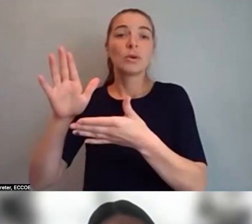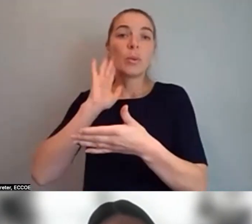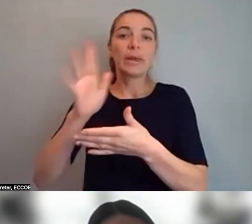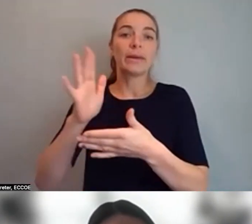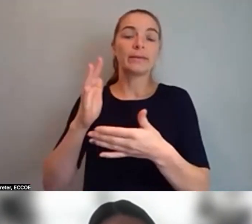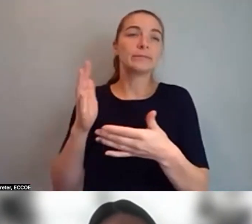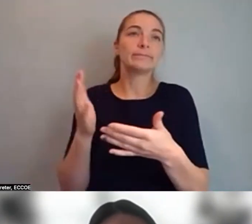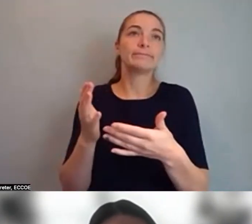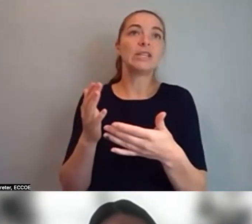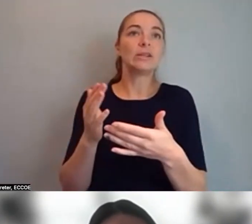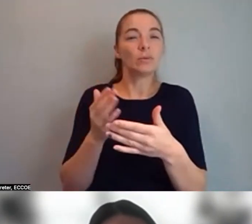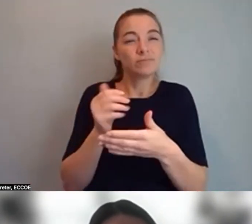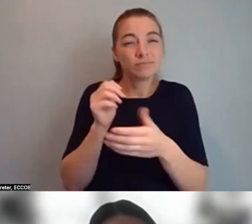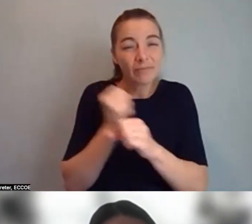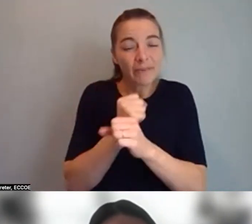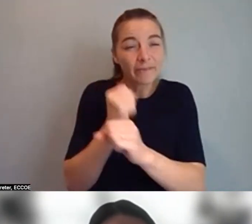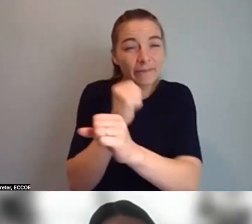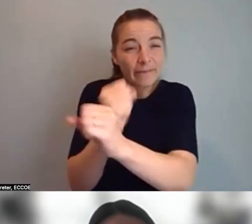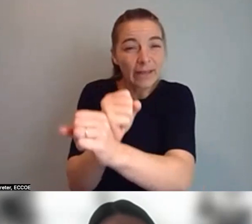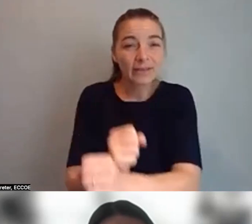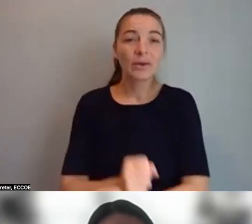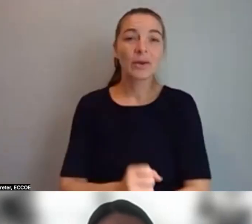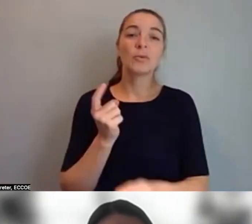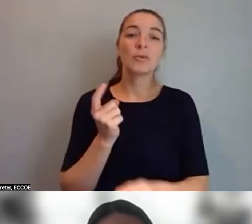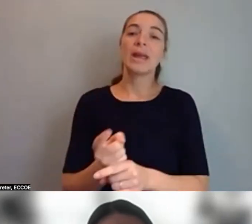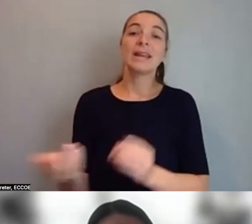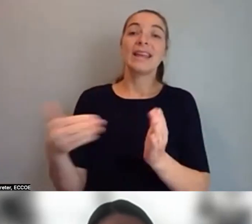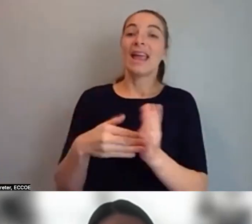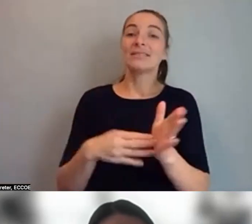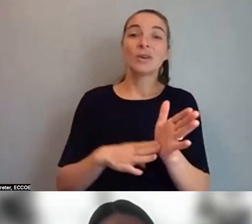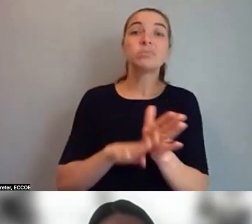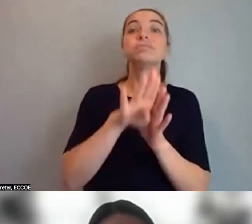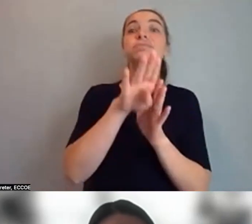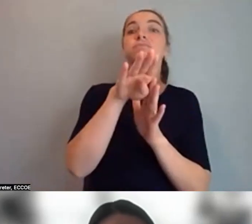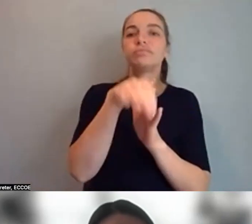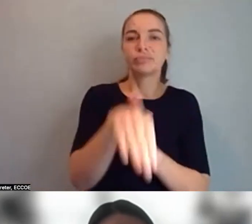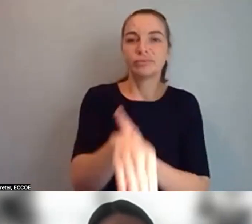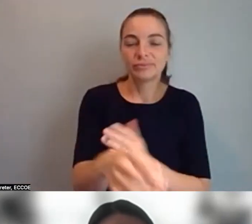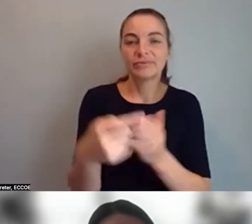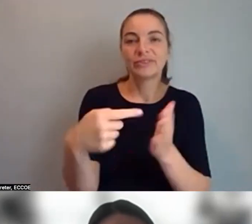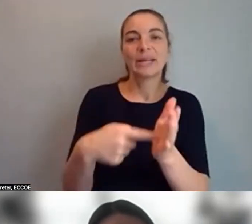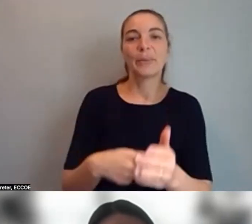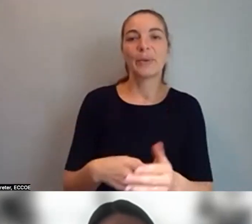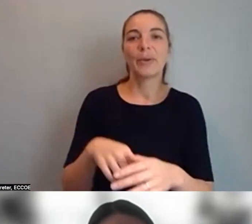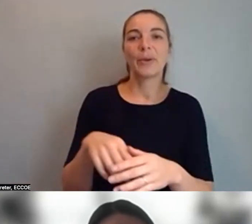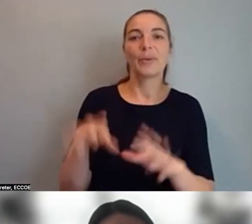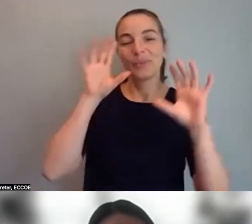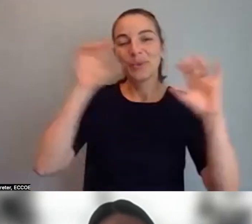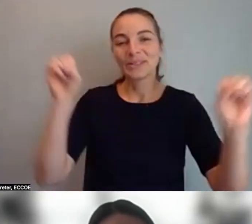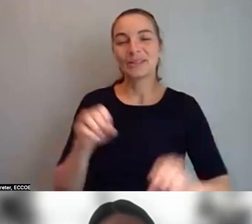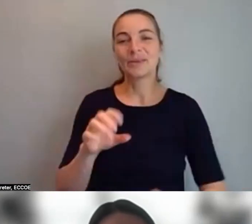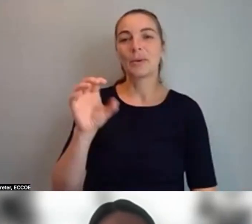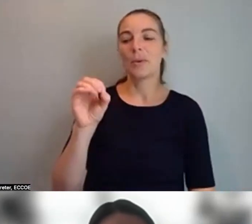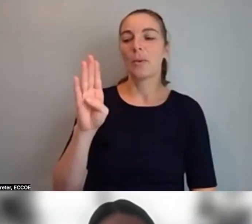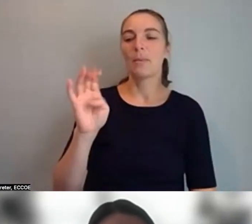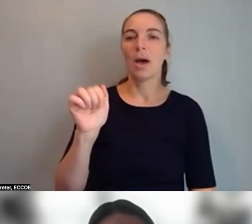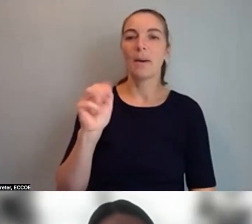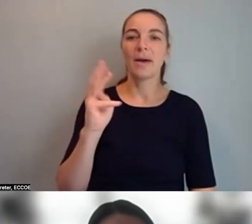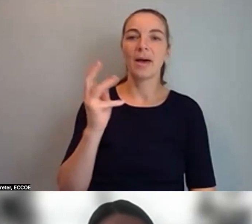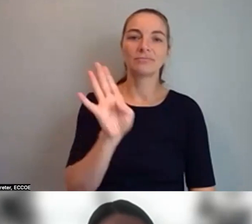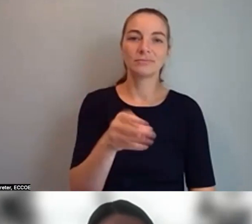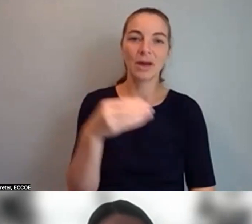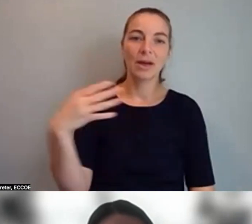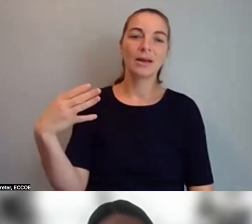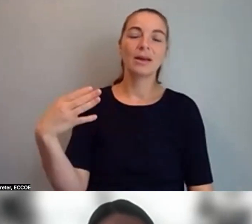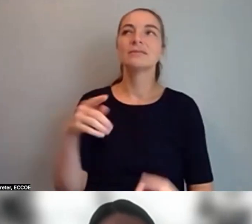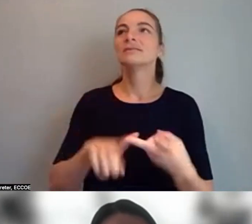you know, you have Trump right after Obama and so on, you know. So what we can have is that innocence, again, that teleological